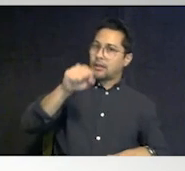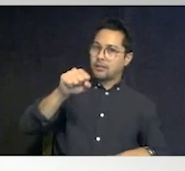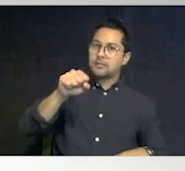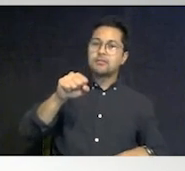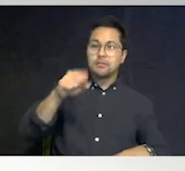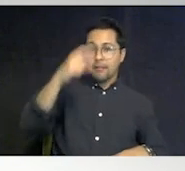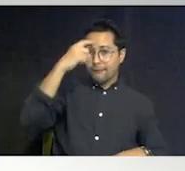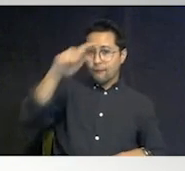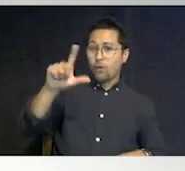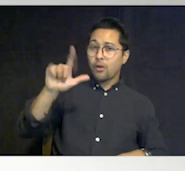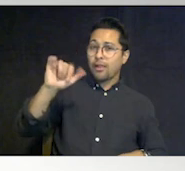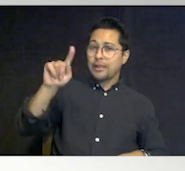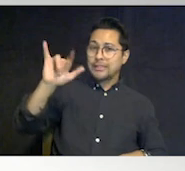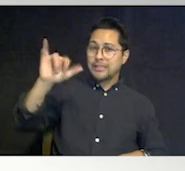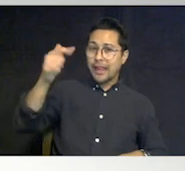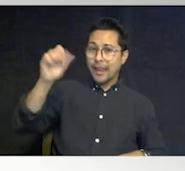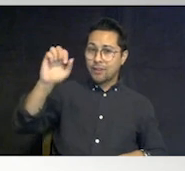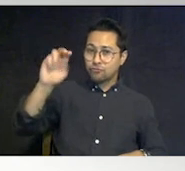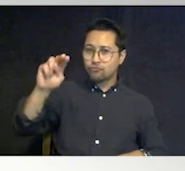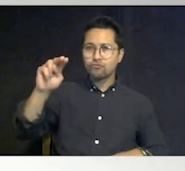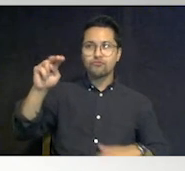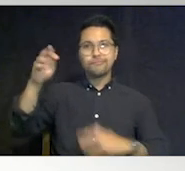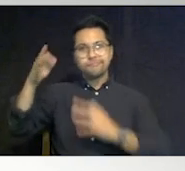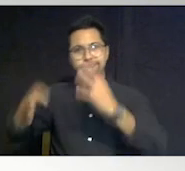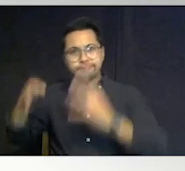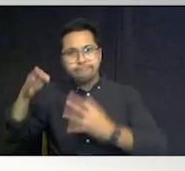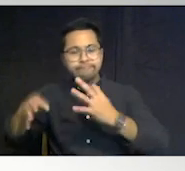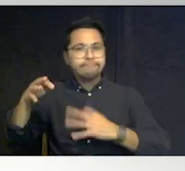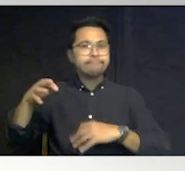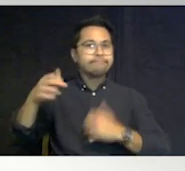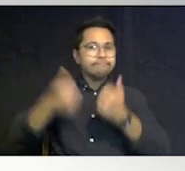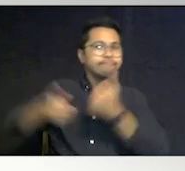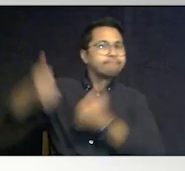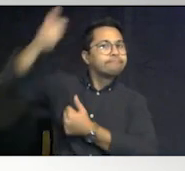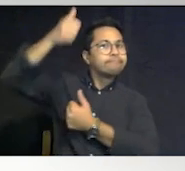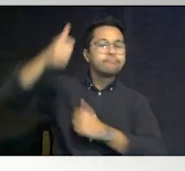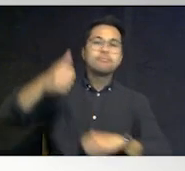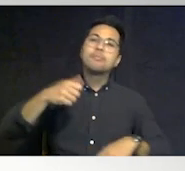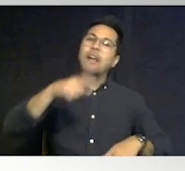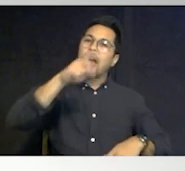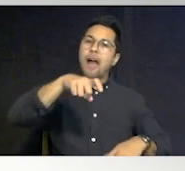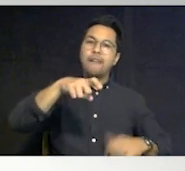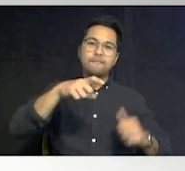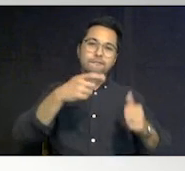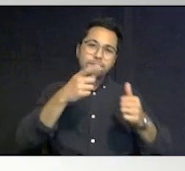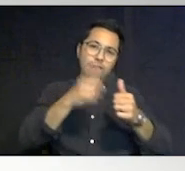go to litigation, to go to your district U.S. Court of Appeals.